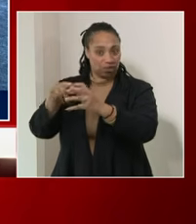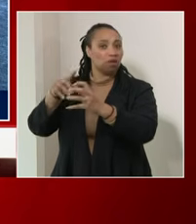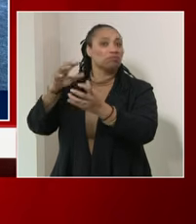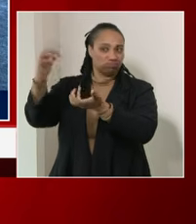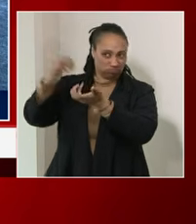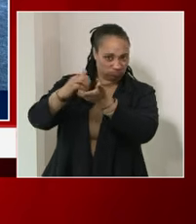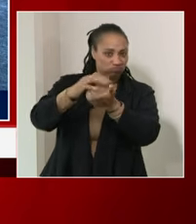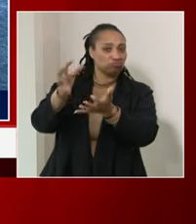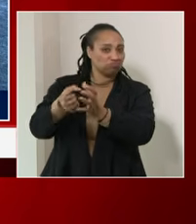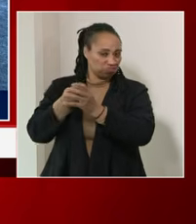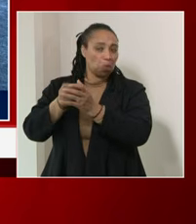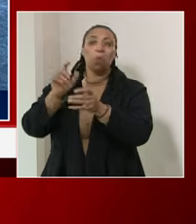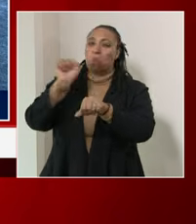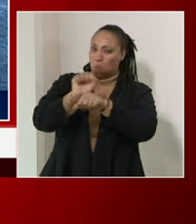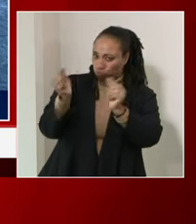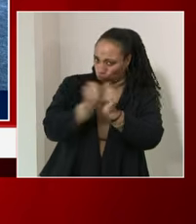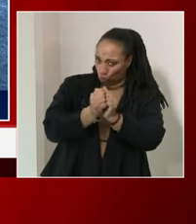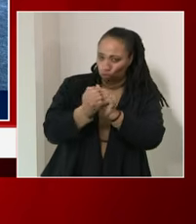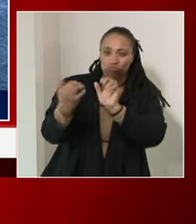So what's coming up next?